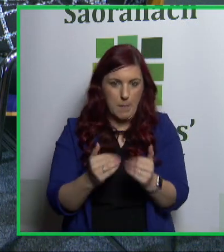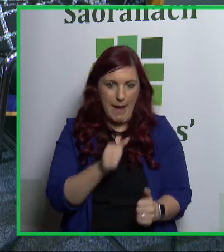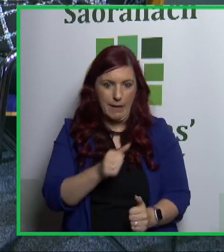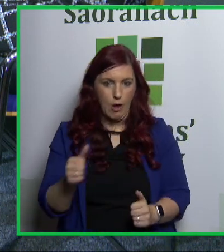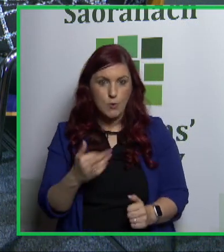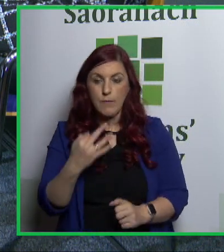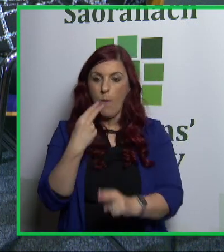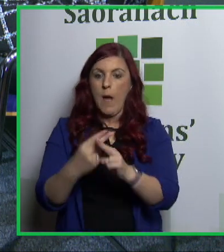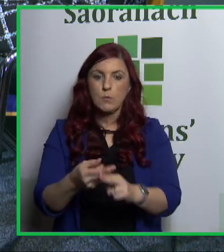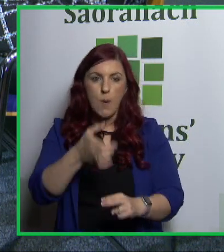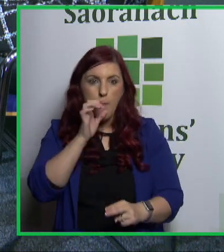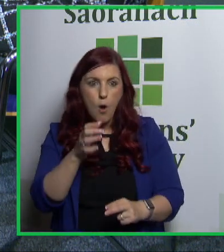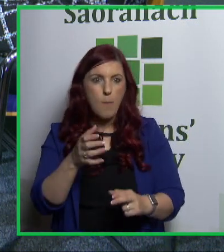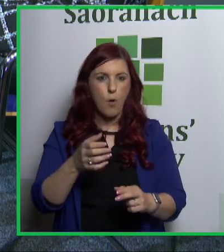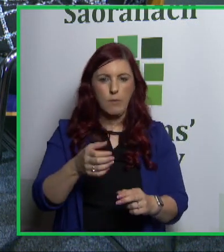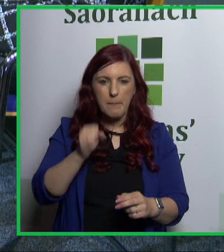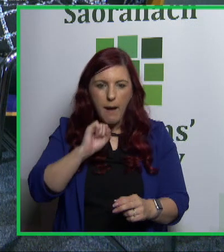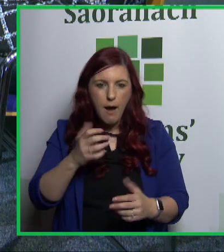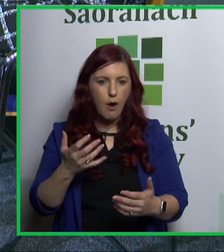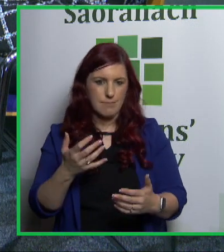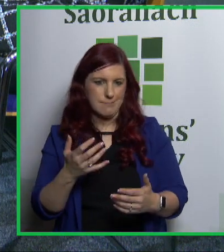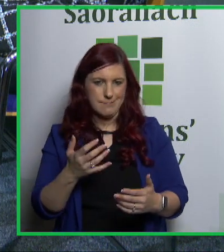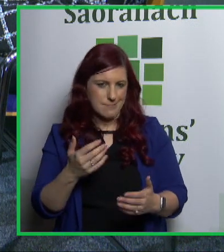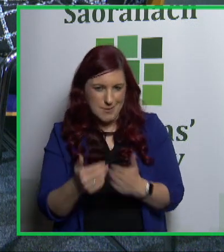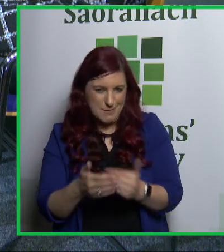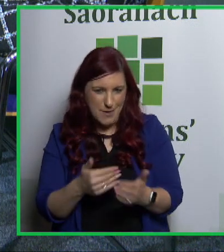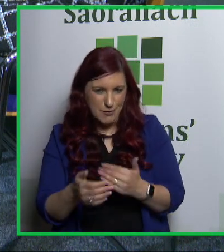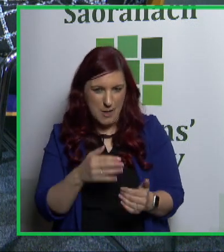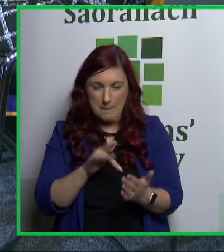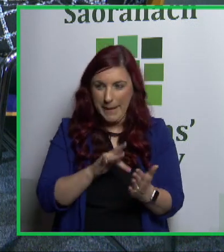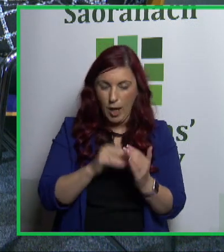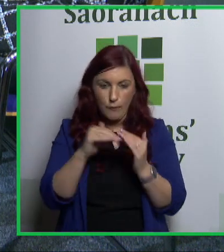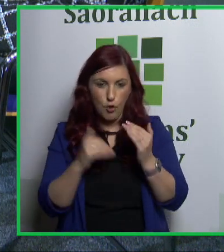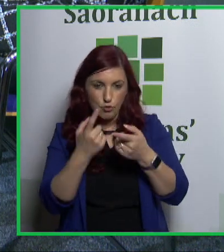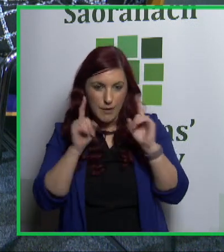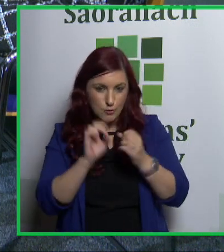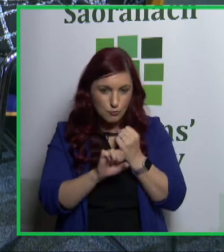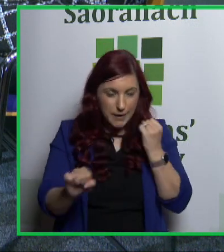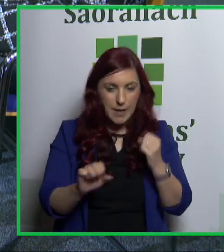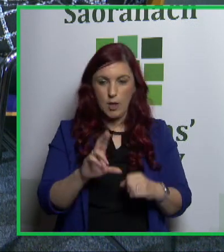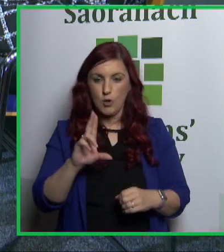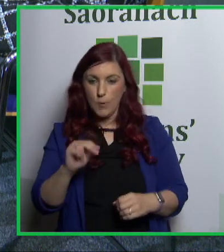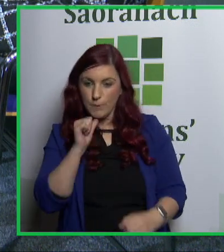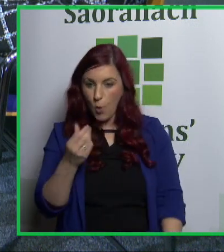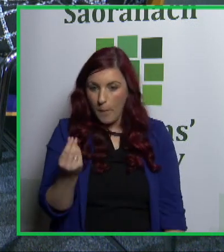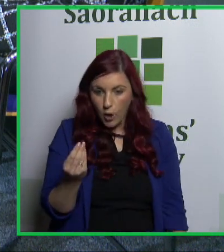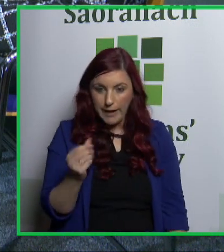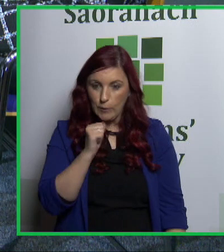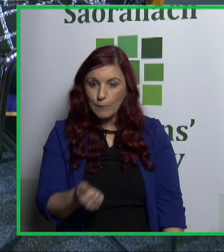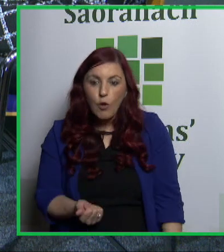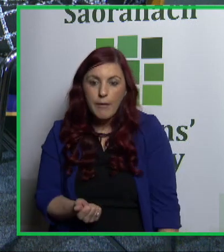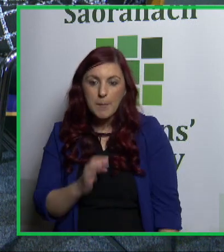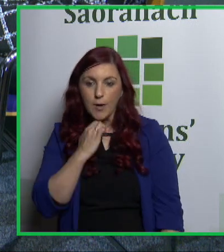or a bar and you're working a 12-hour shift, you're in the middle of your undergraduate degree, you have absolutely no money because you can't make your Susie go to the end of the